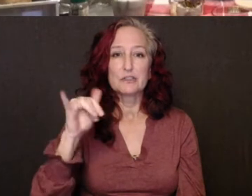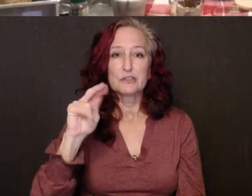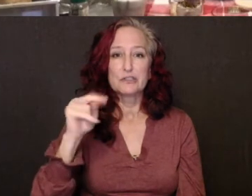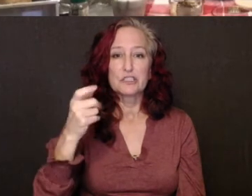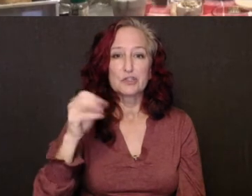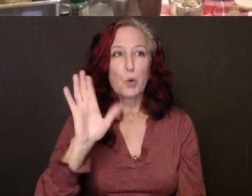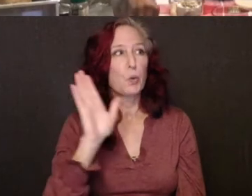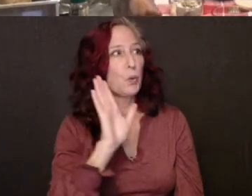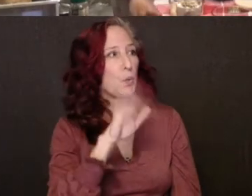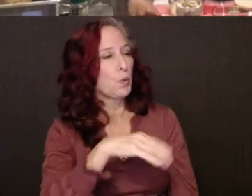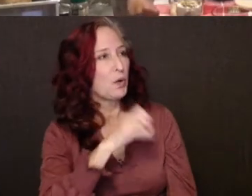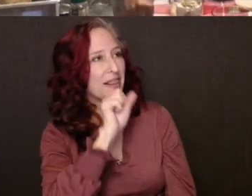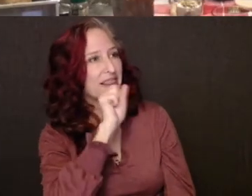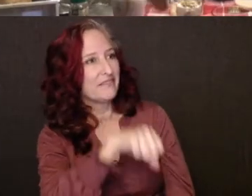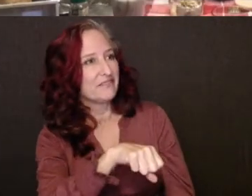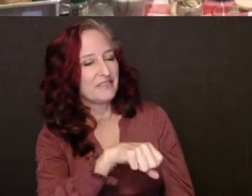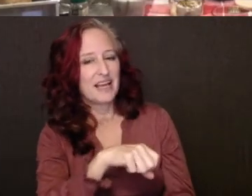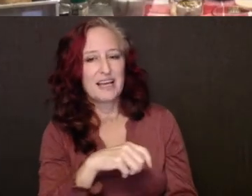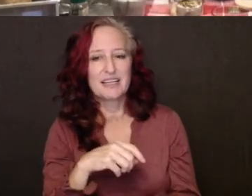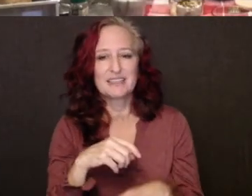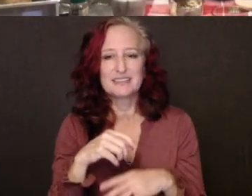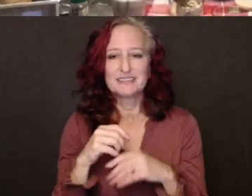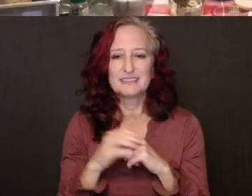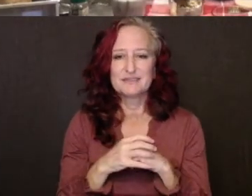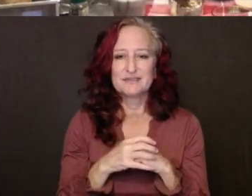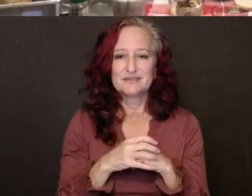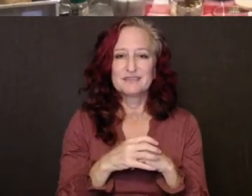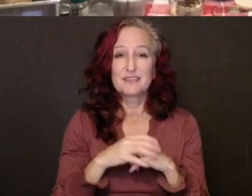feel like it enhances the other flavors.